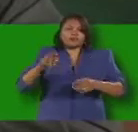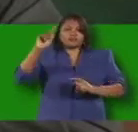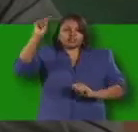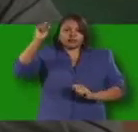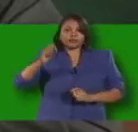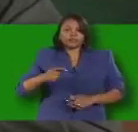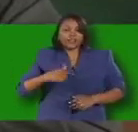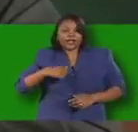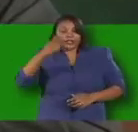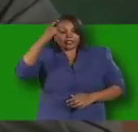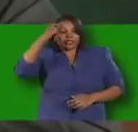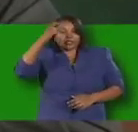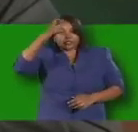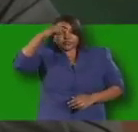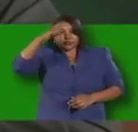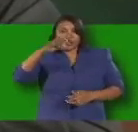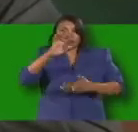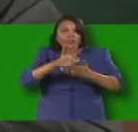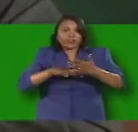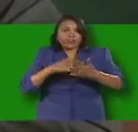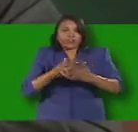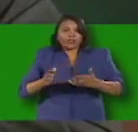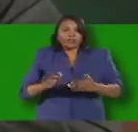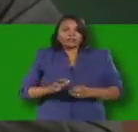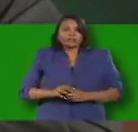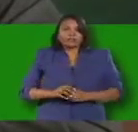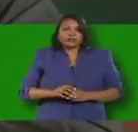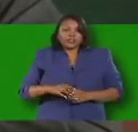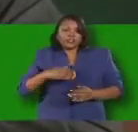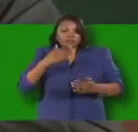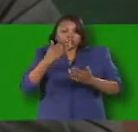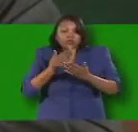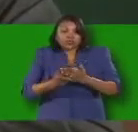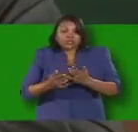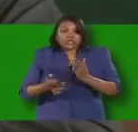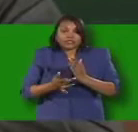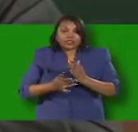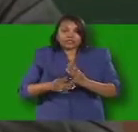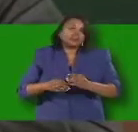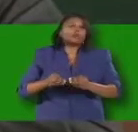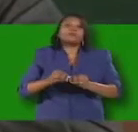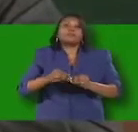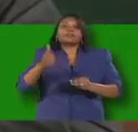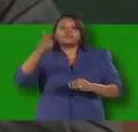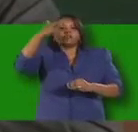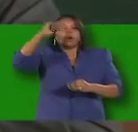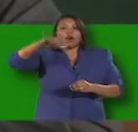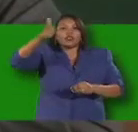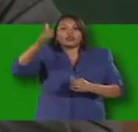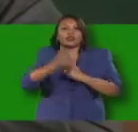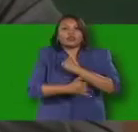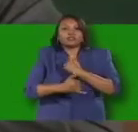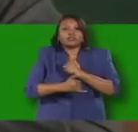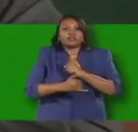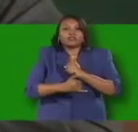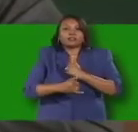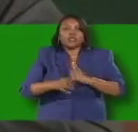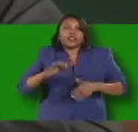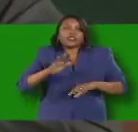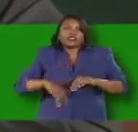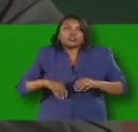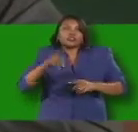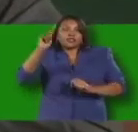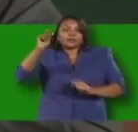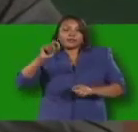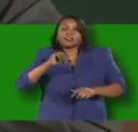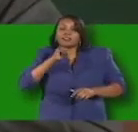think the smart grid is a cutting-edge technology that might be more appropriate in other countries than it might be initially here, but it does